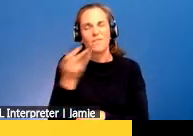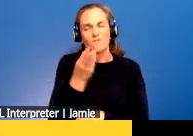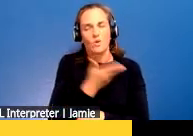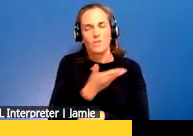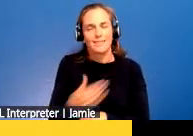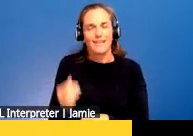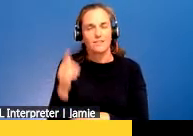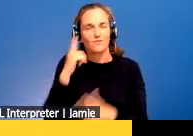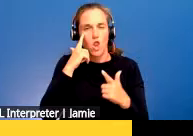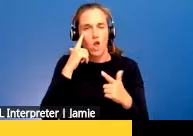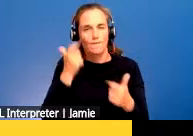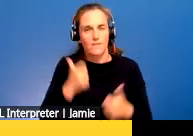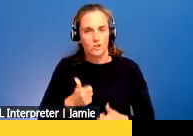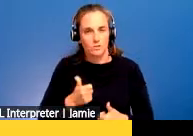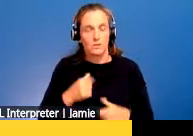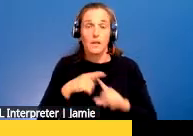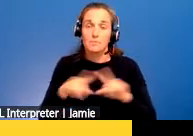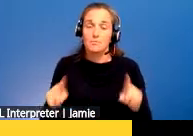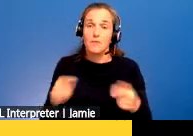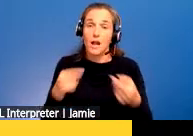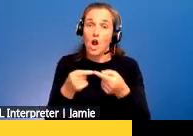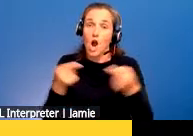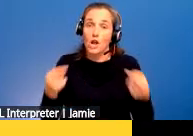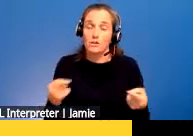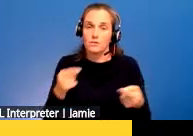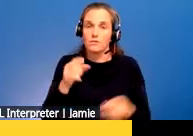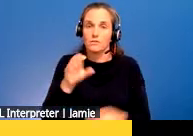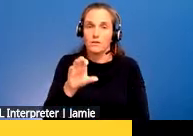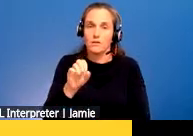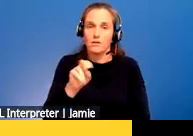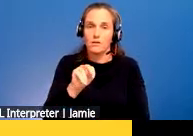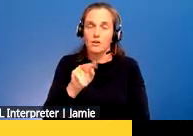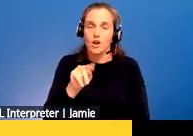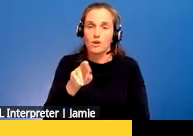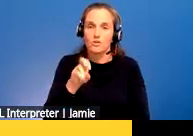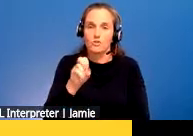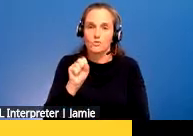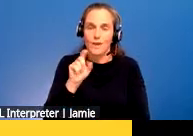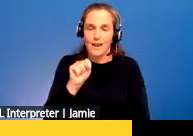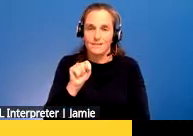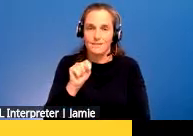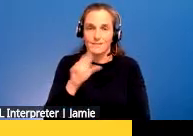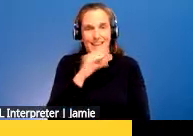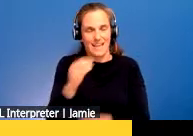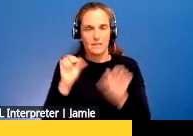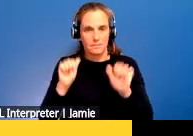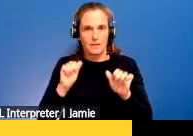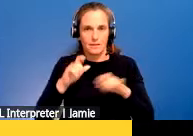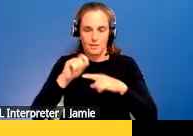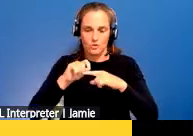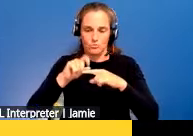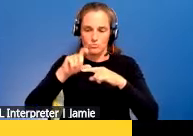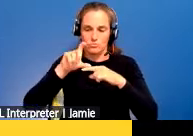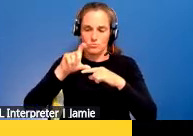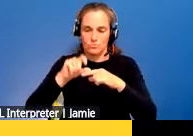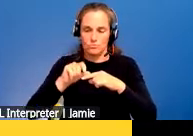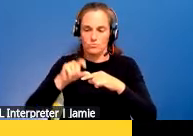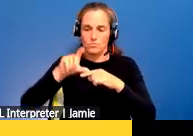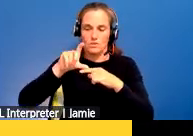but contrast and the ability to manipulate the font size are two places to